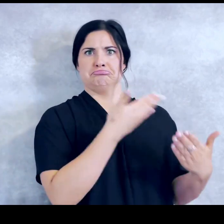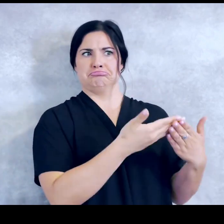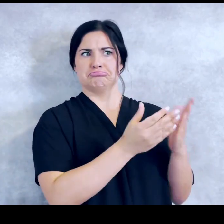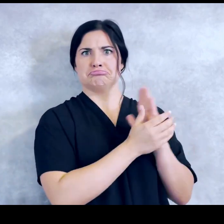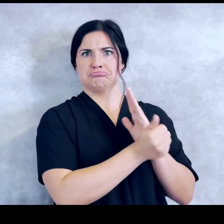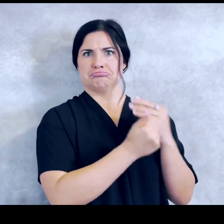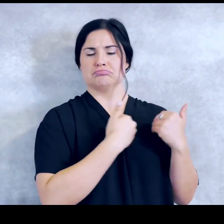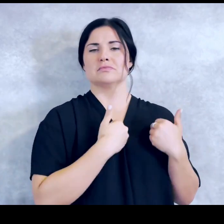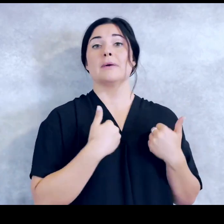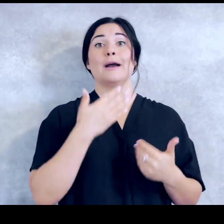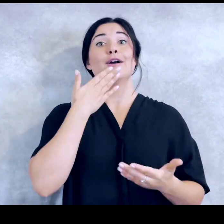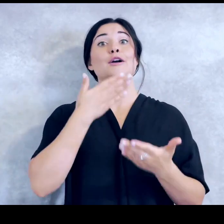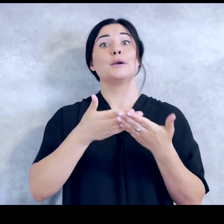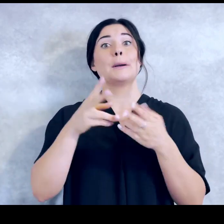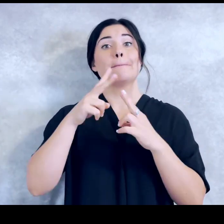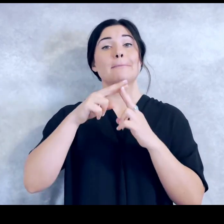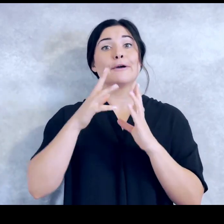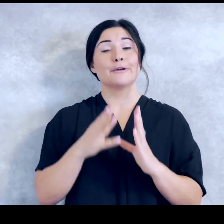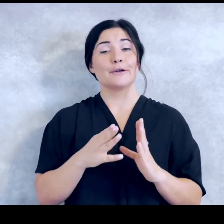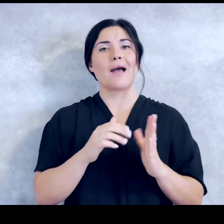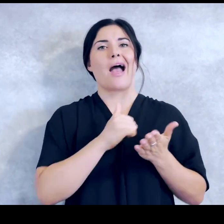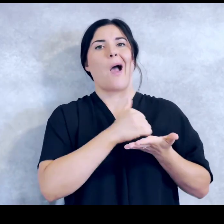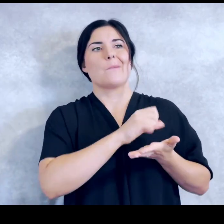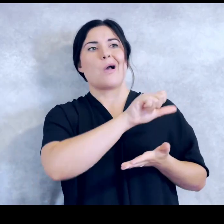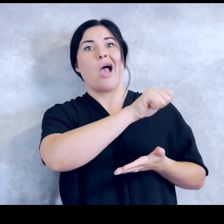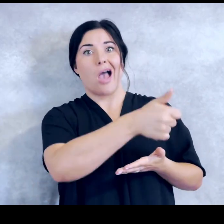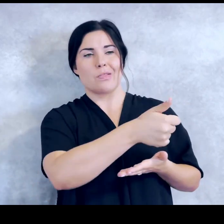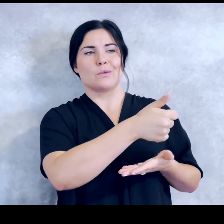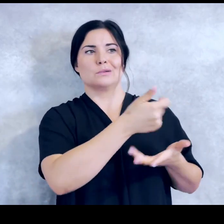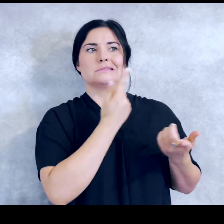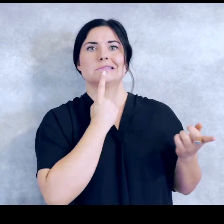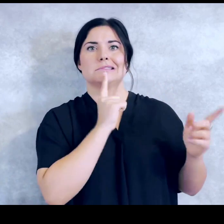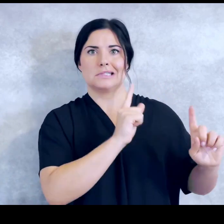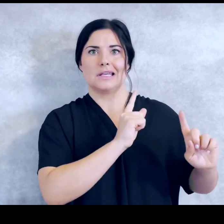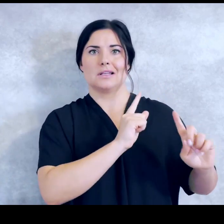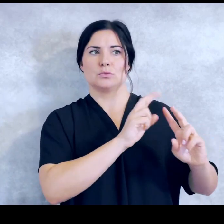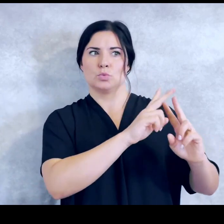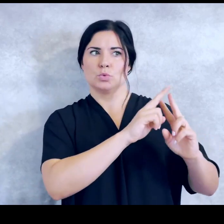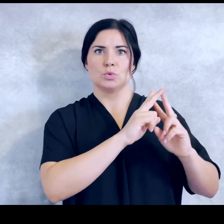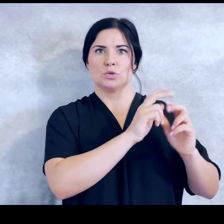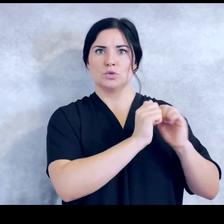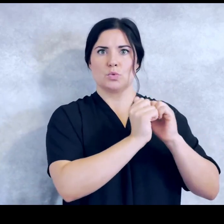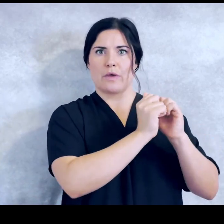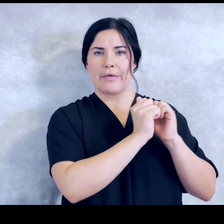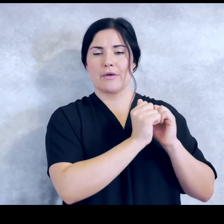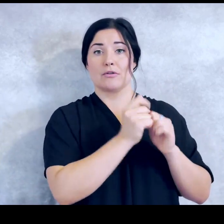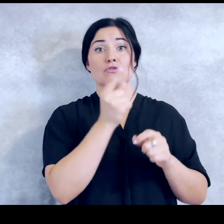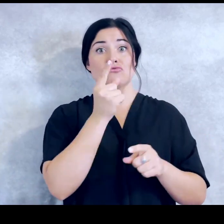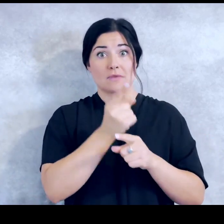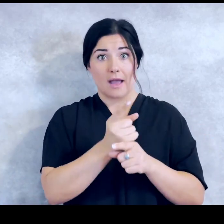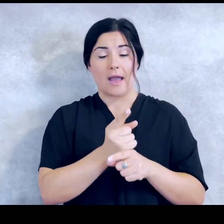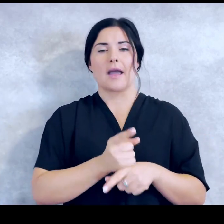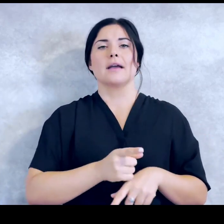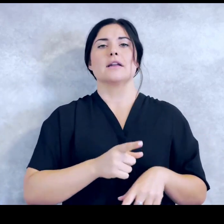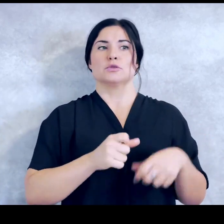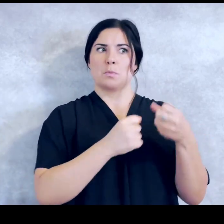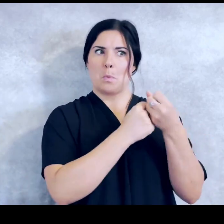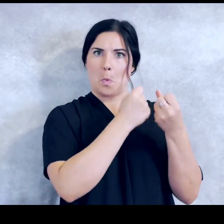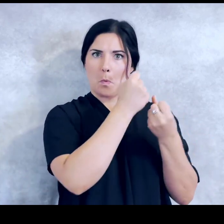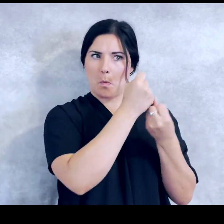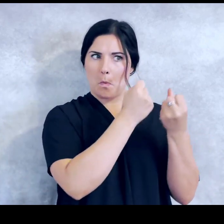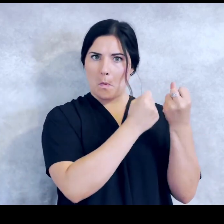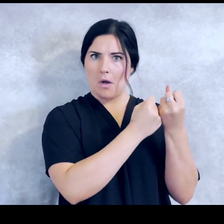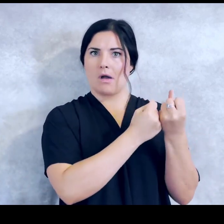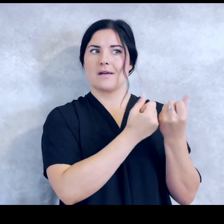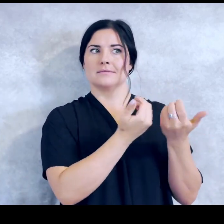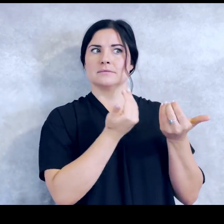way better than the others. But how many know that a good partner helps make the other partner be successful? That's what a good partner does. A good partner